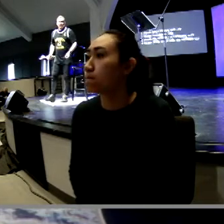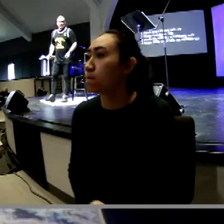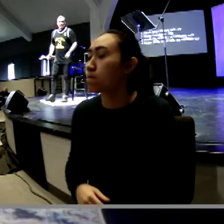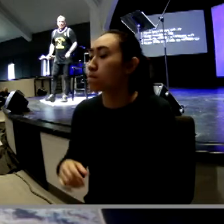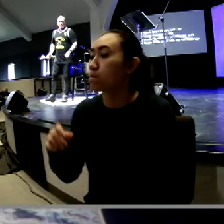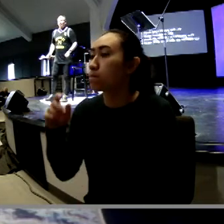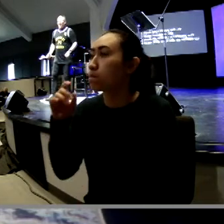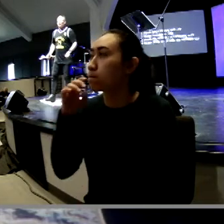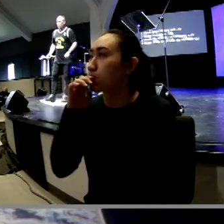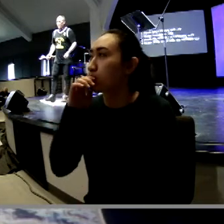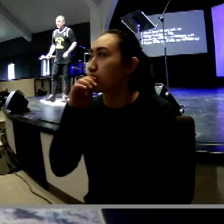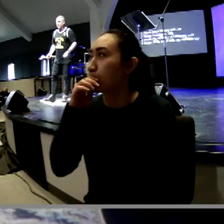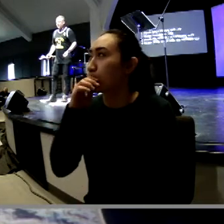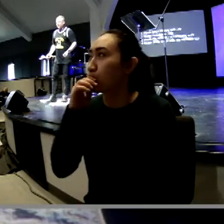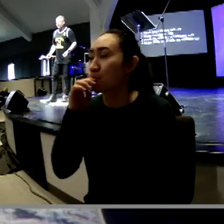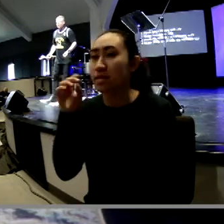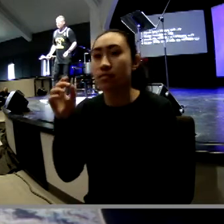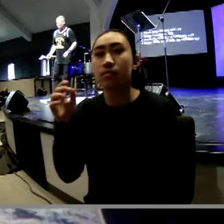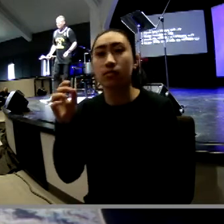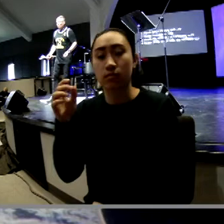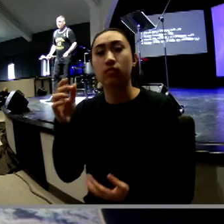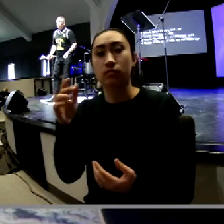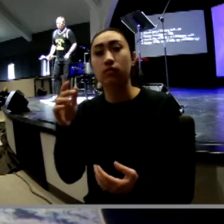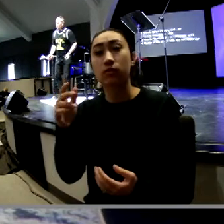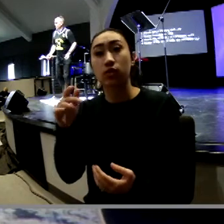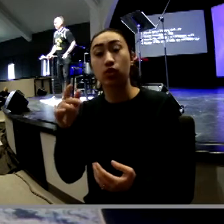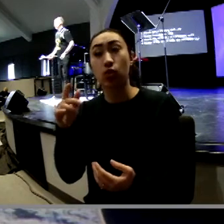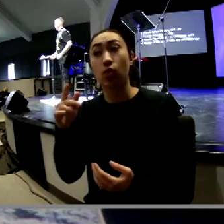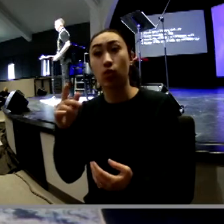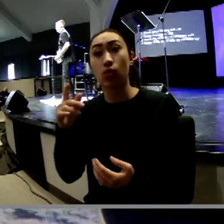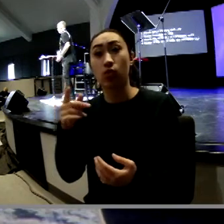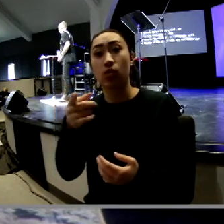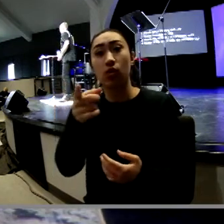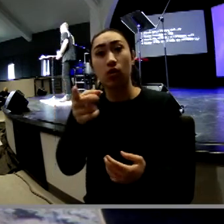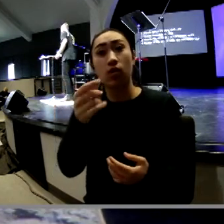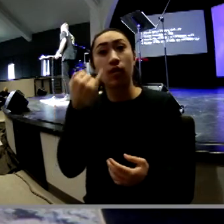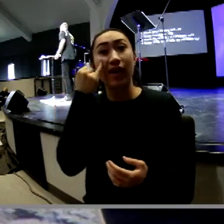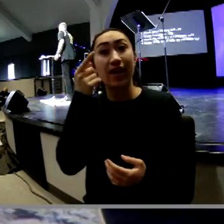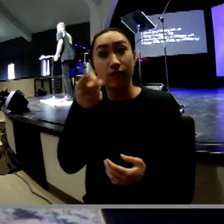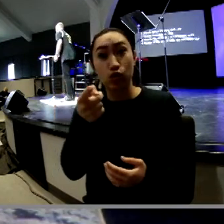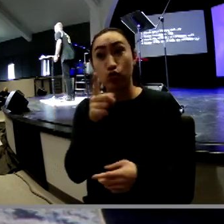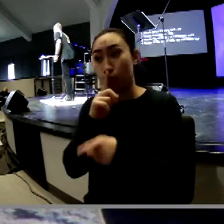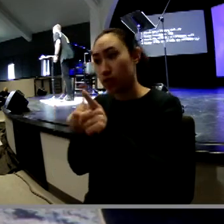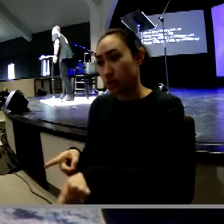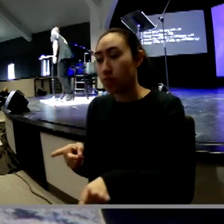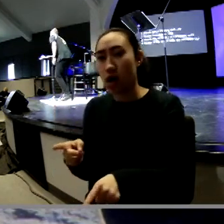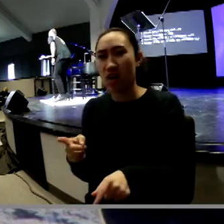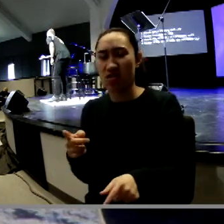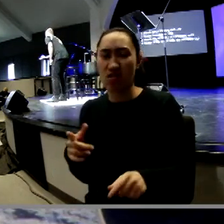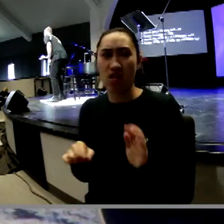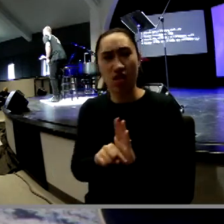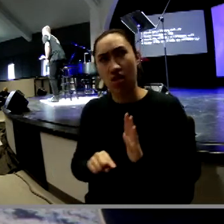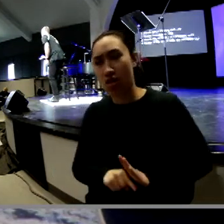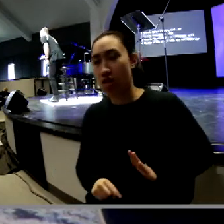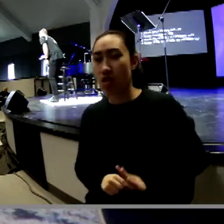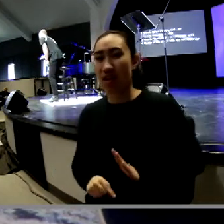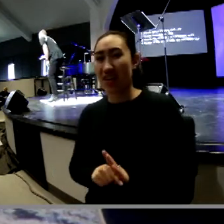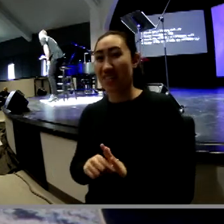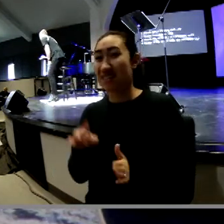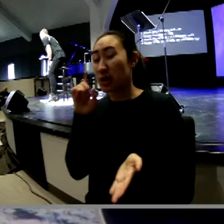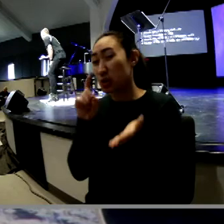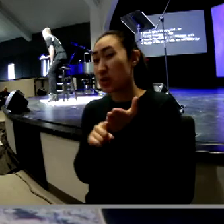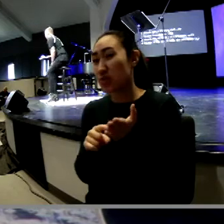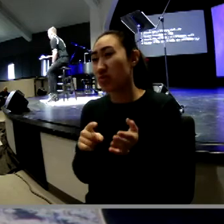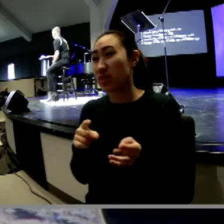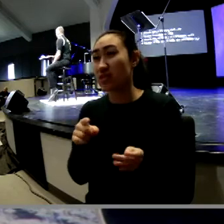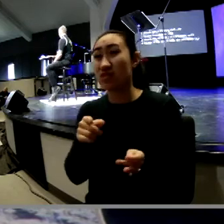week, about gas prices. Quit posting on your Facebook about gas prices when God knows what you need